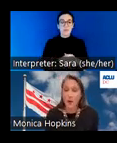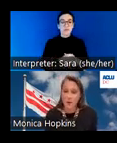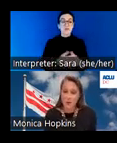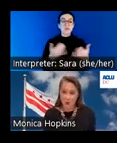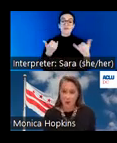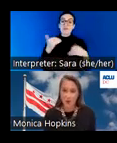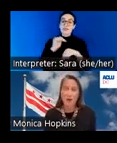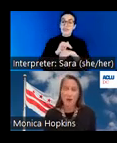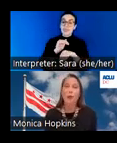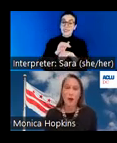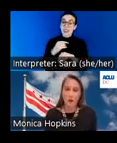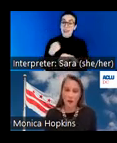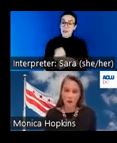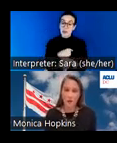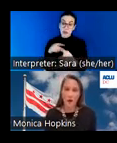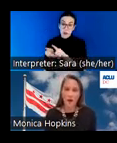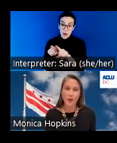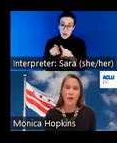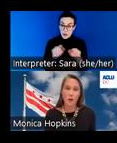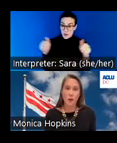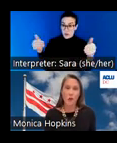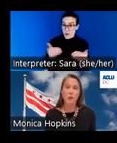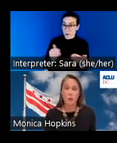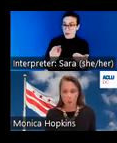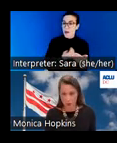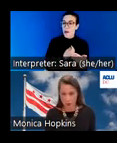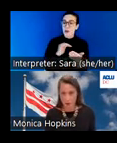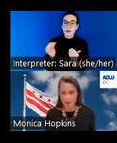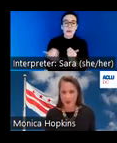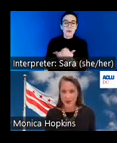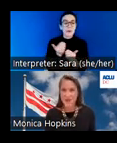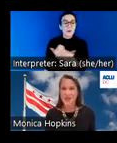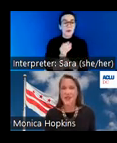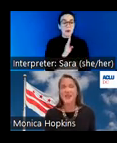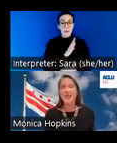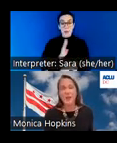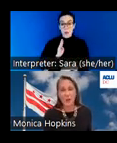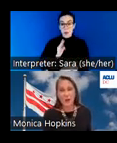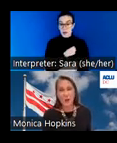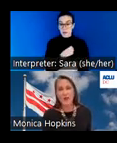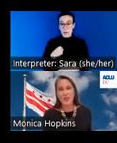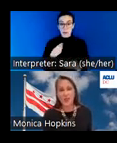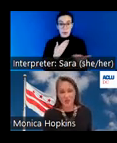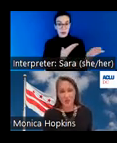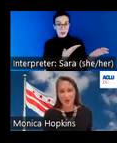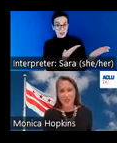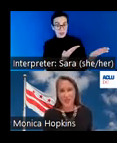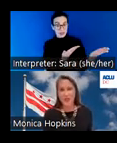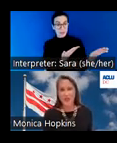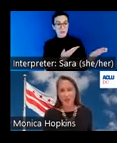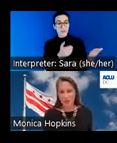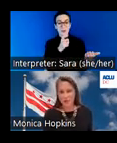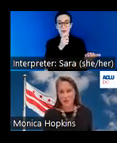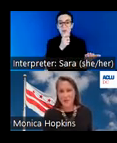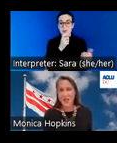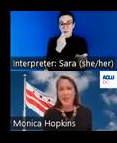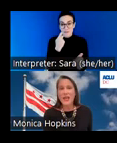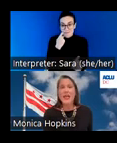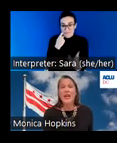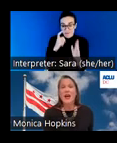Tonight, we also welcome our new board members who just started their